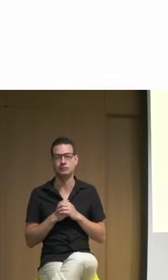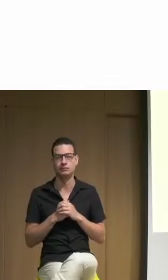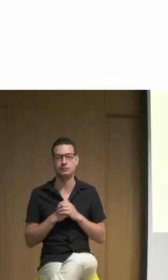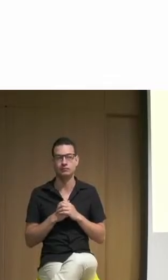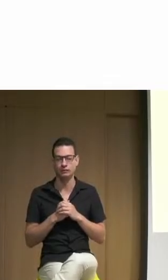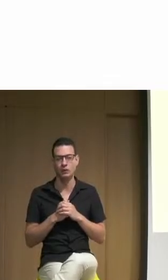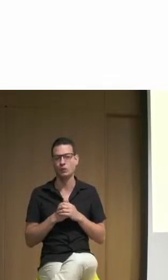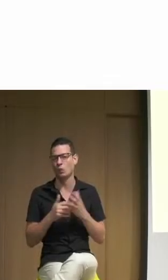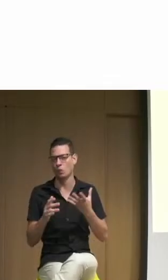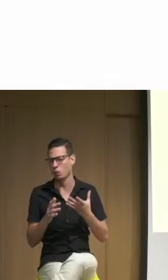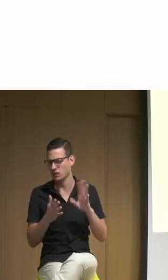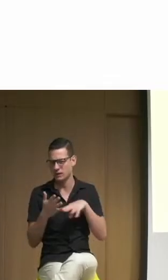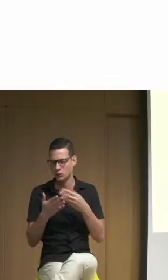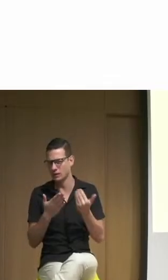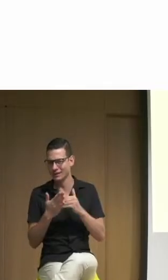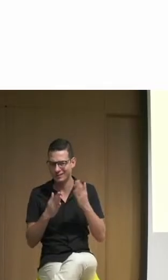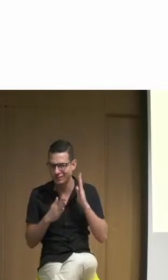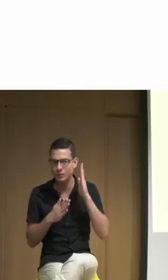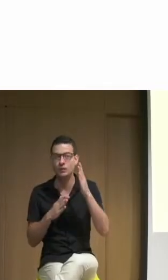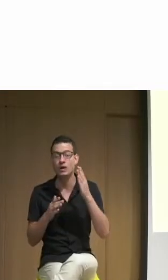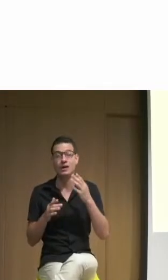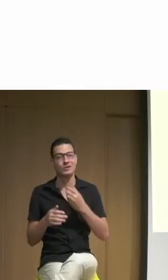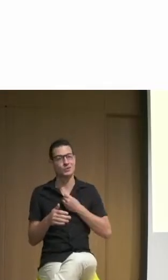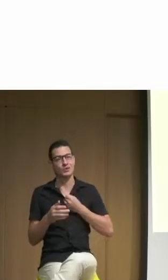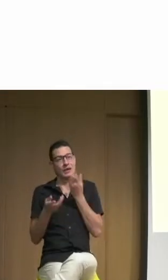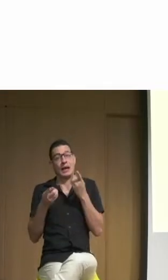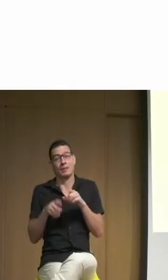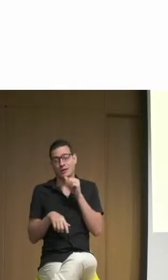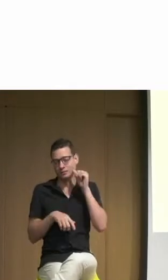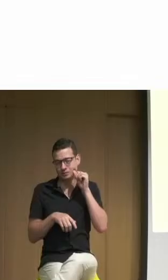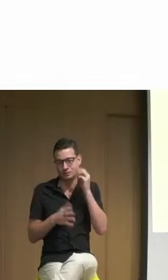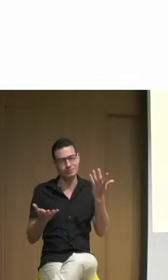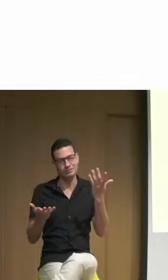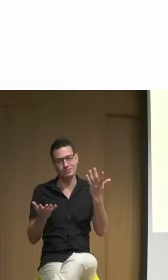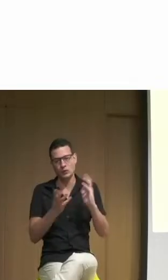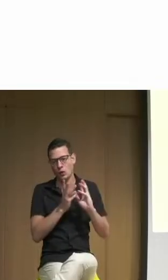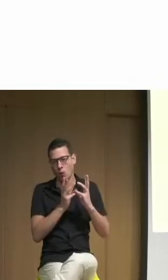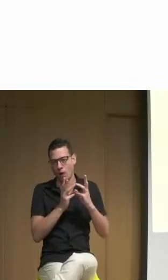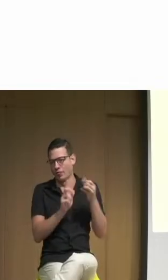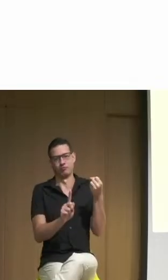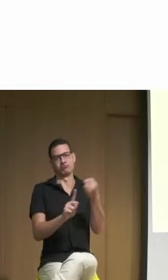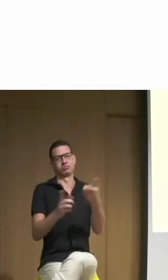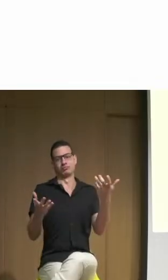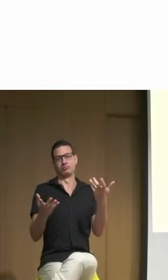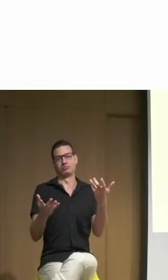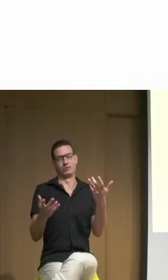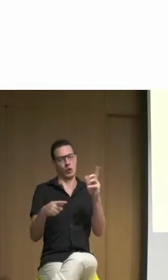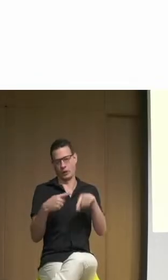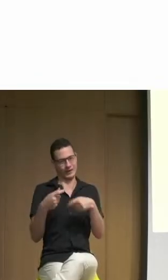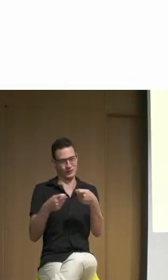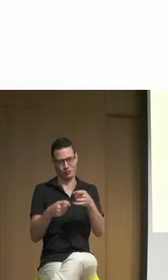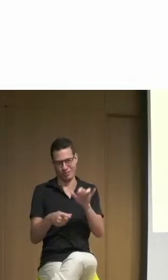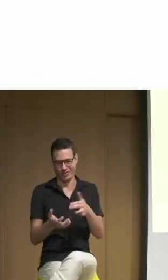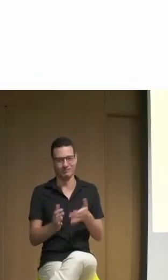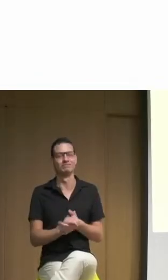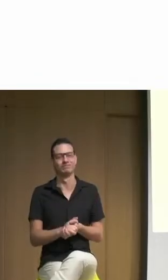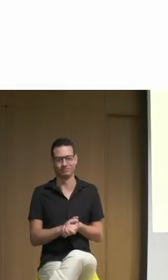area. So once again, we apologize for that. It was events beyond our control